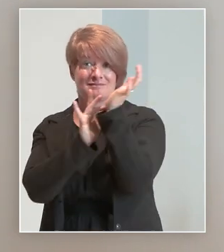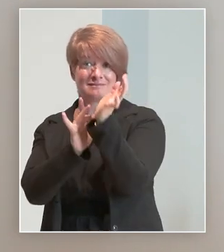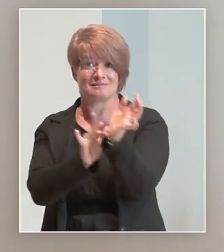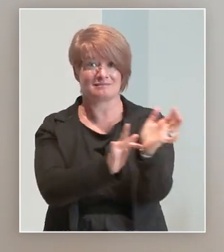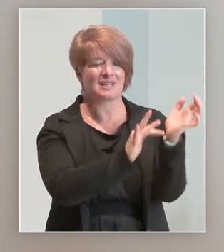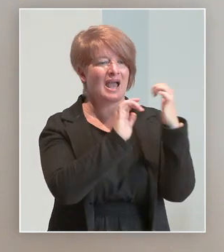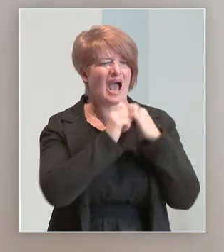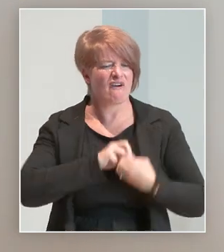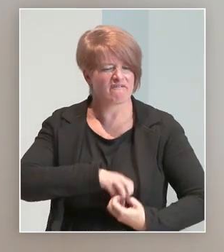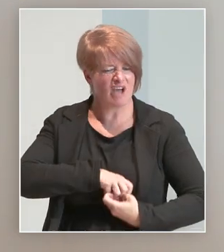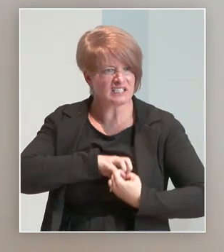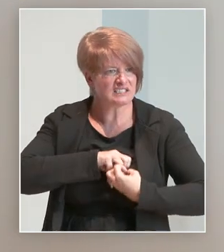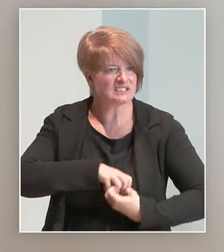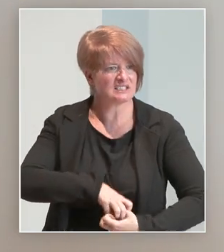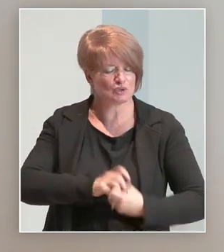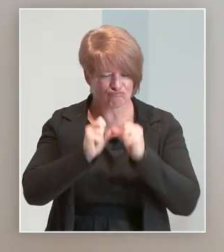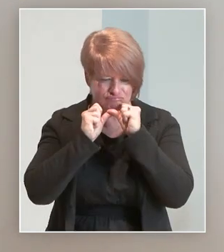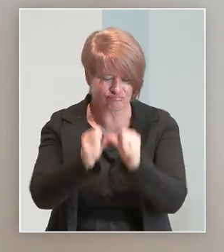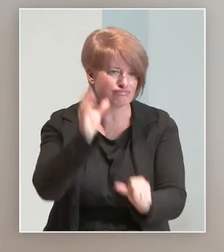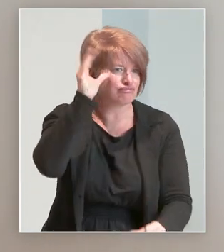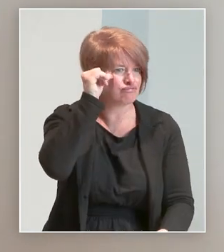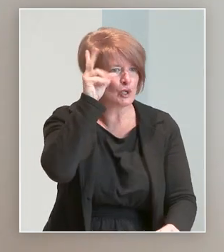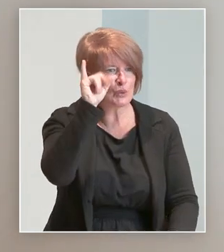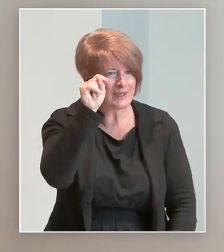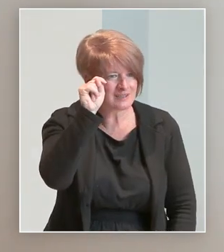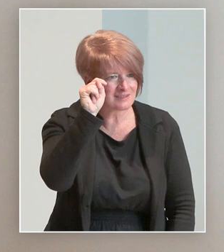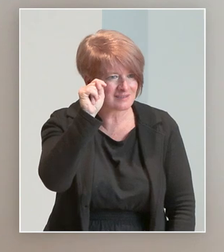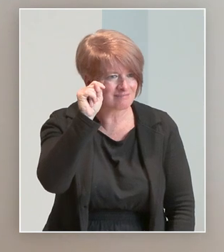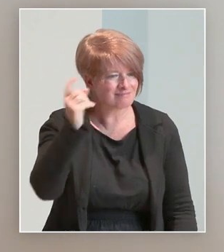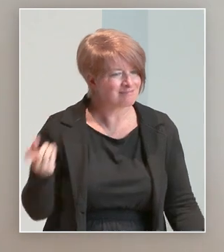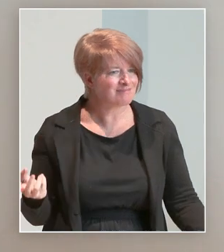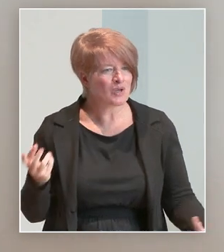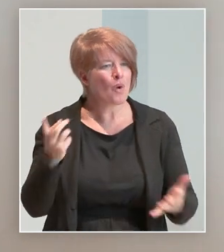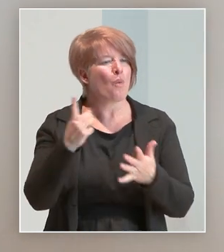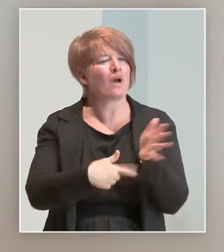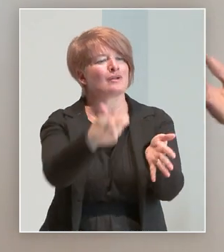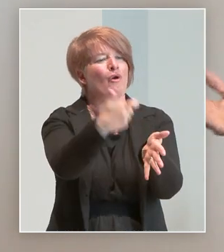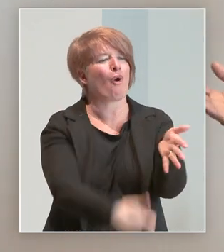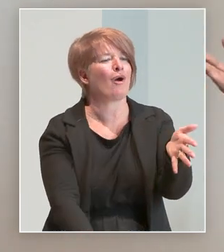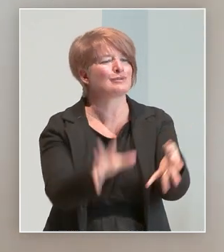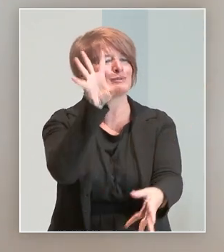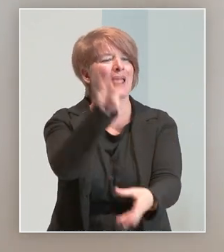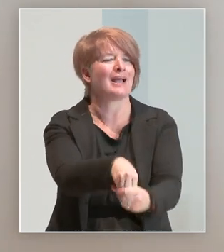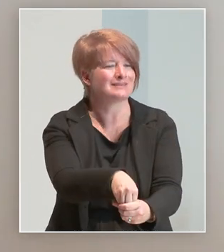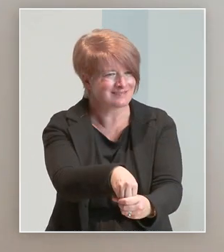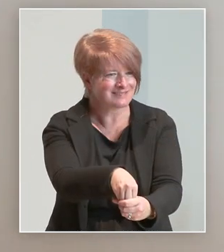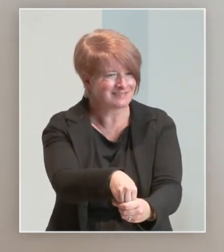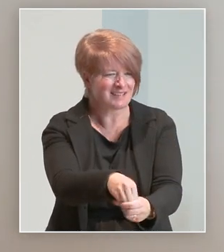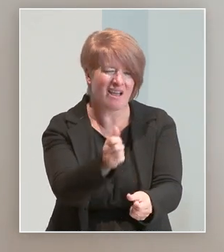will you fight even yourself to do such a thing? What is the admission to play like every life depends on